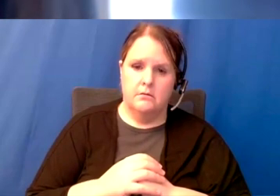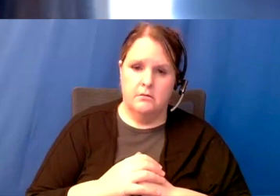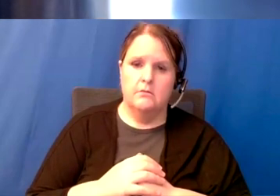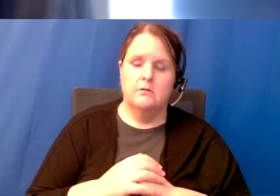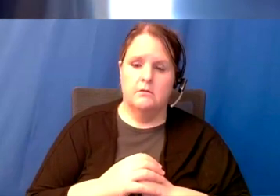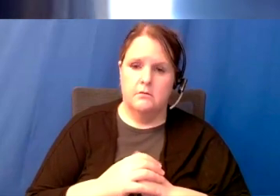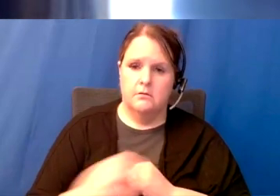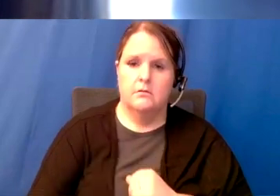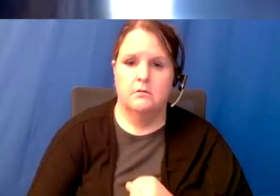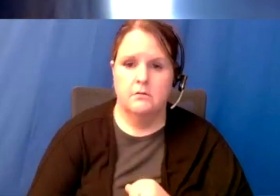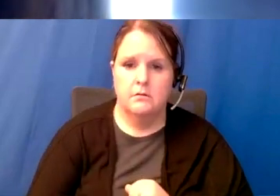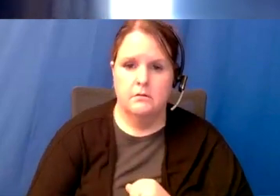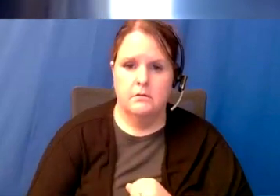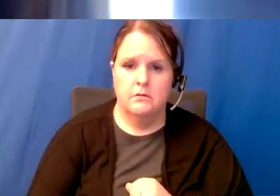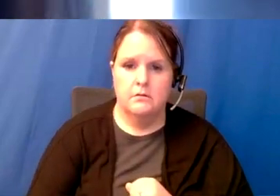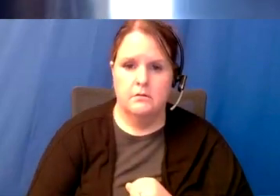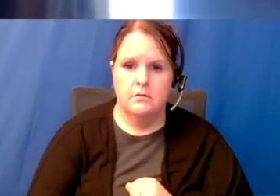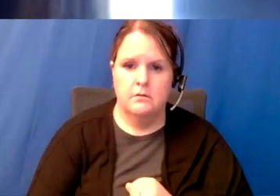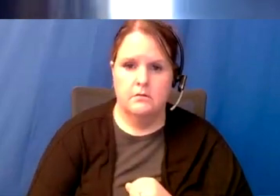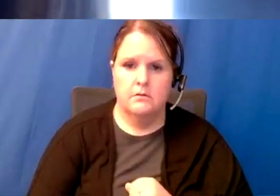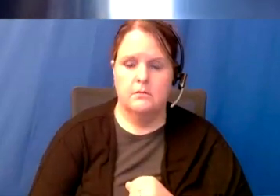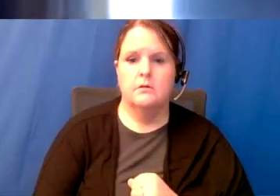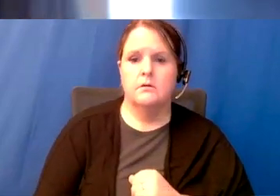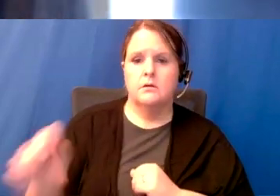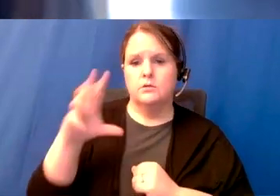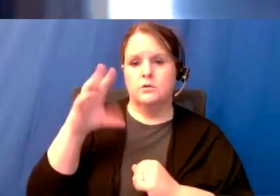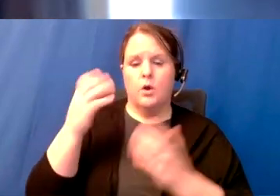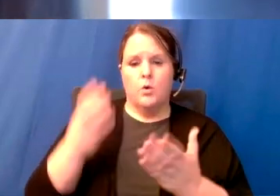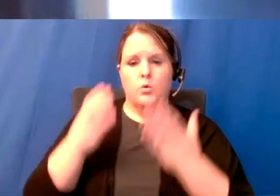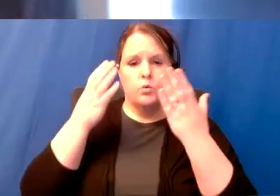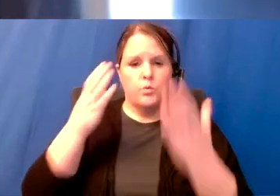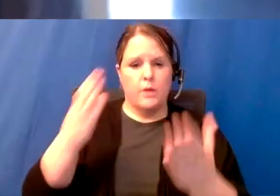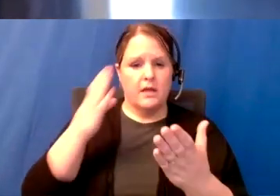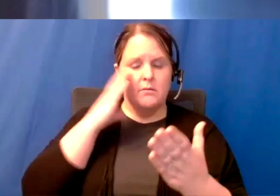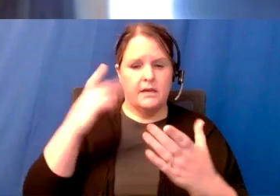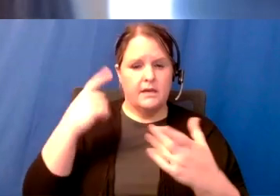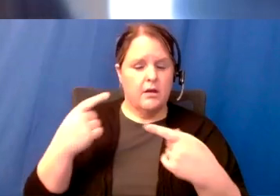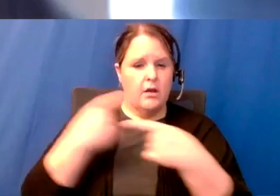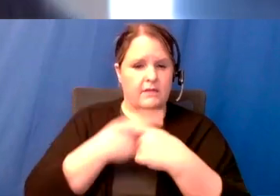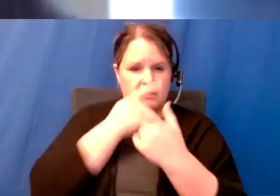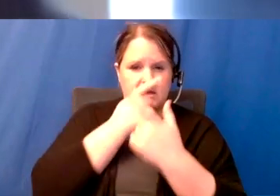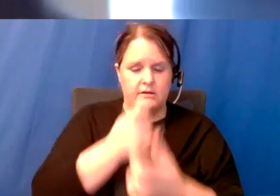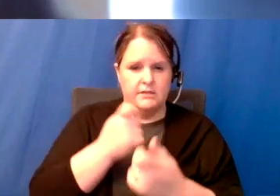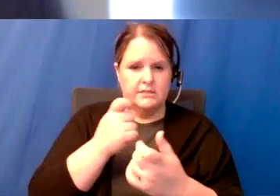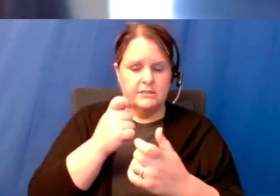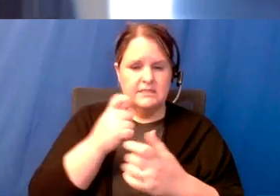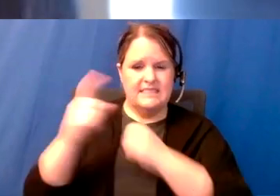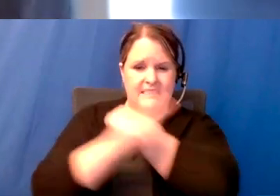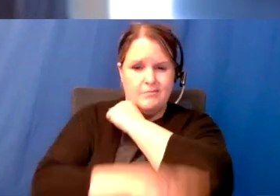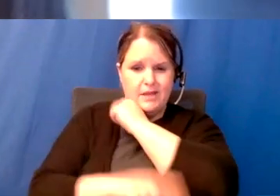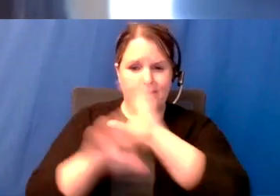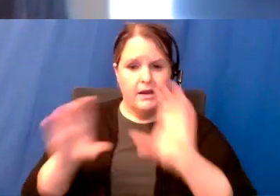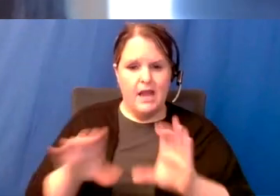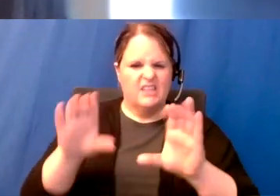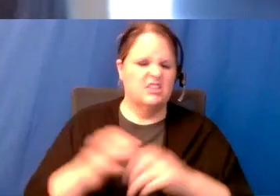Are there recommended disciplinary actions for violations of conflict of interest? Not